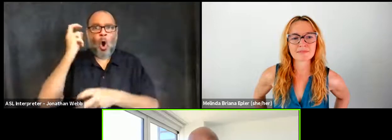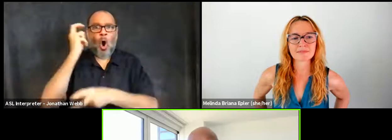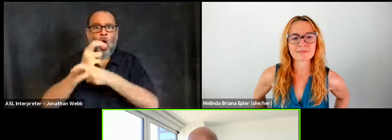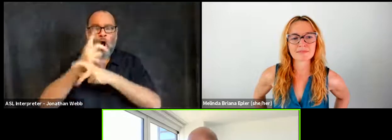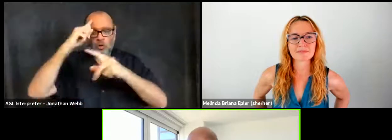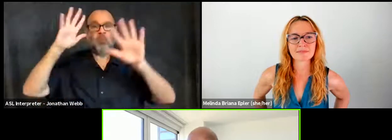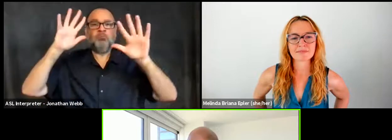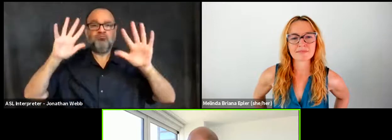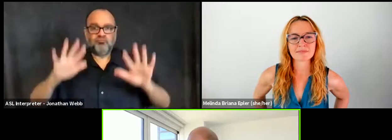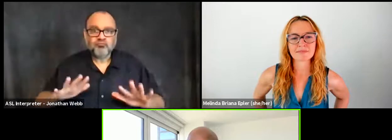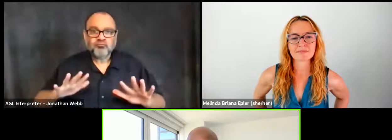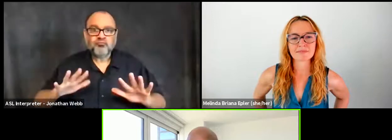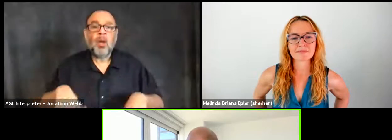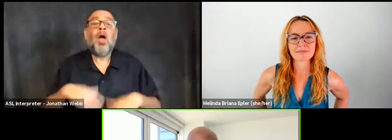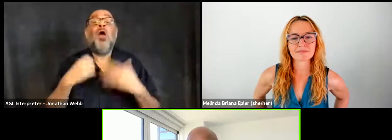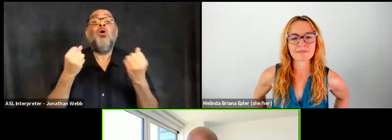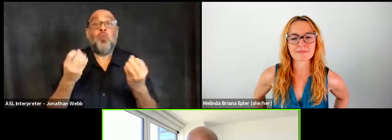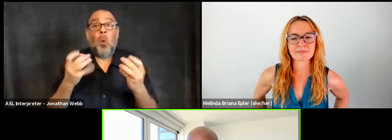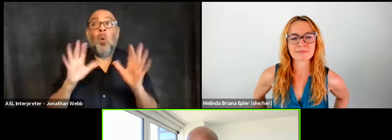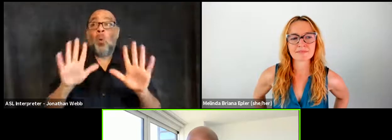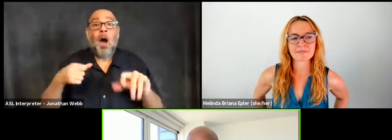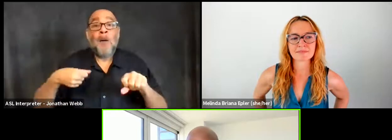much. And